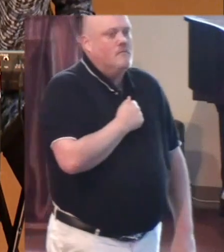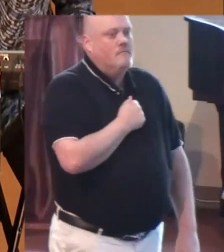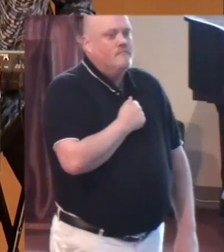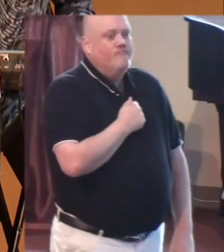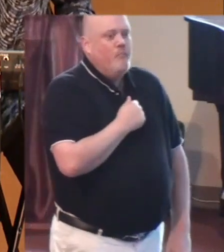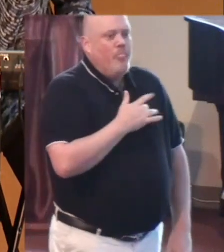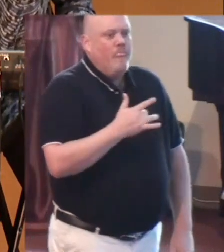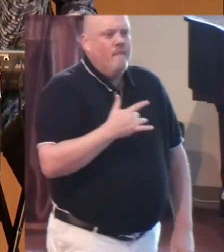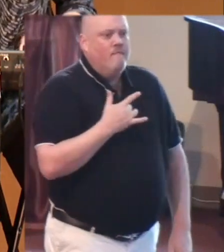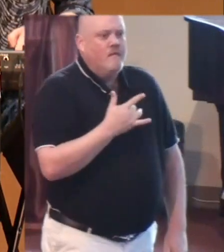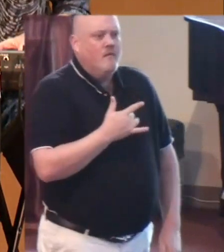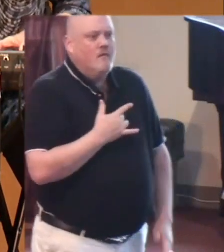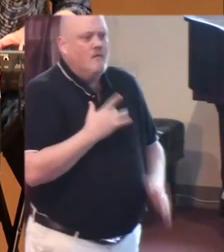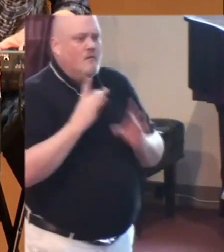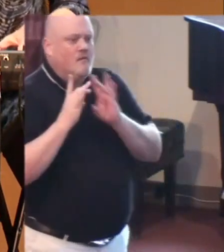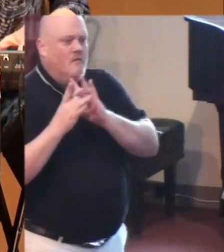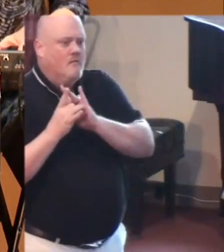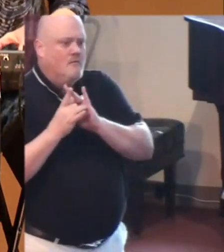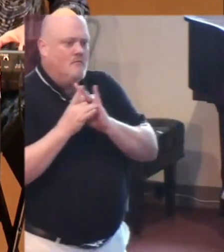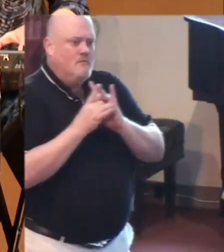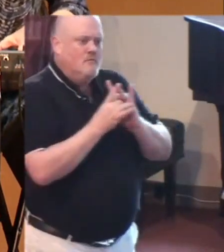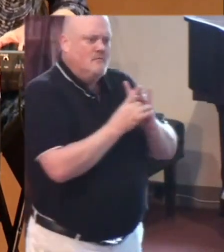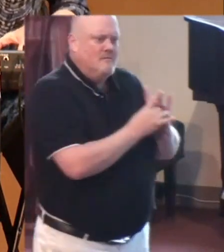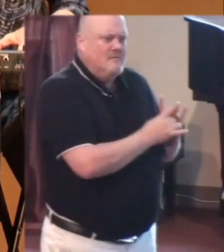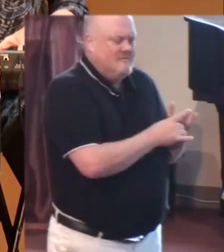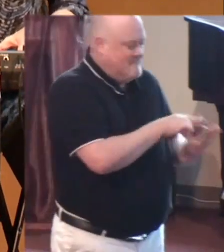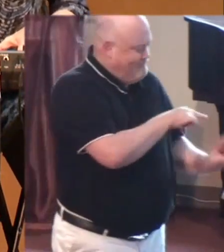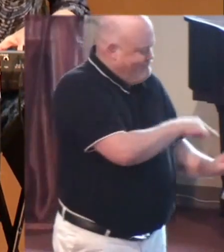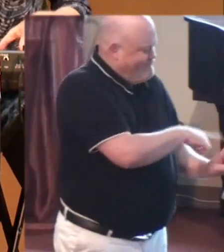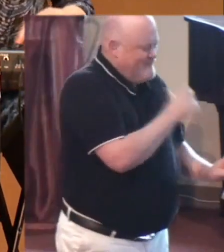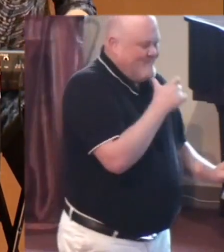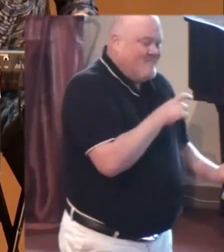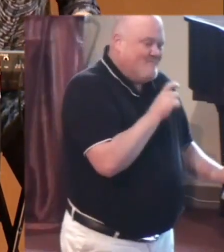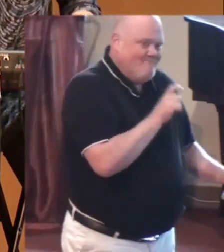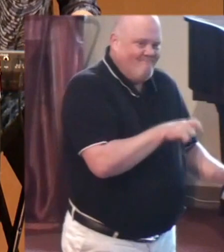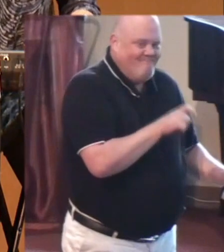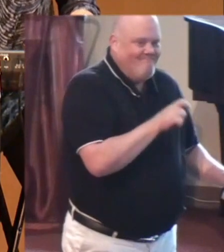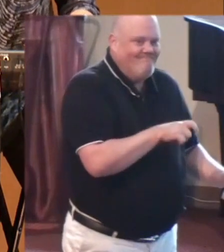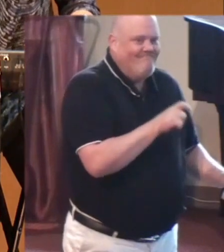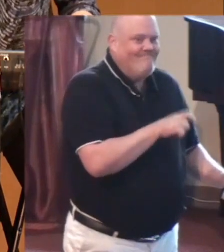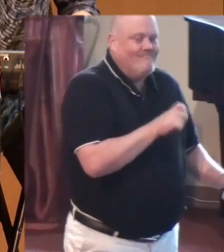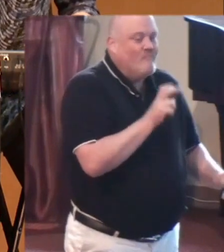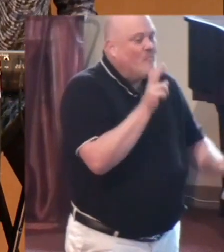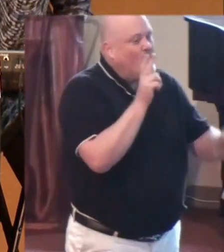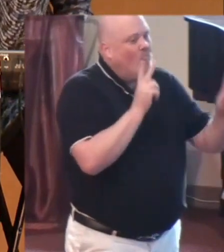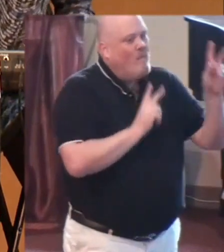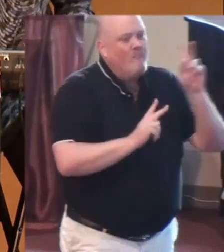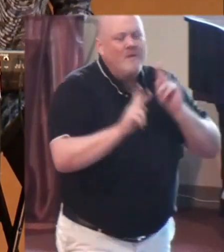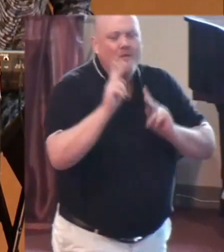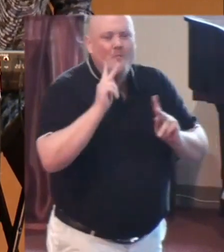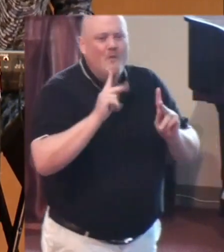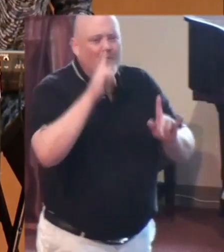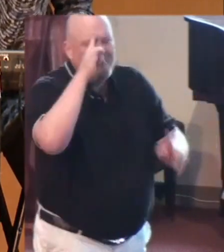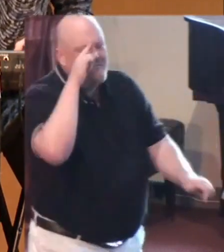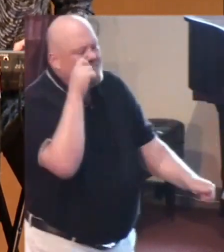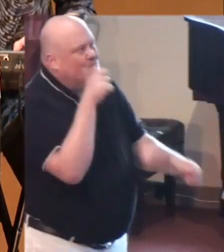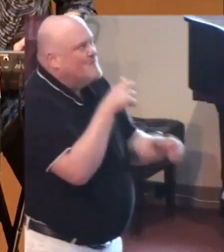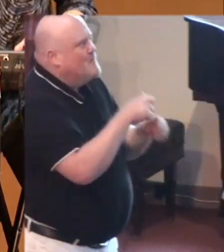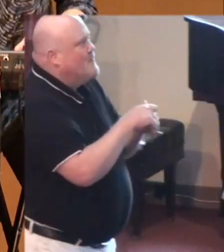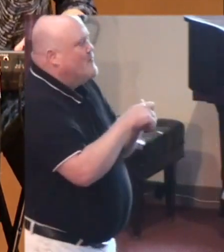of some things she can't use. 'Cause people and